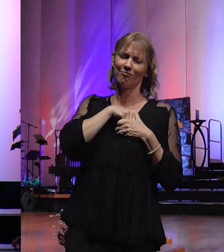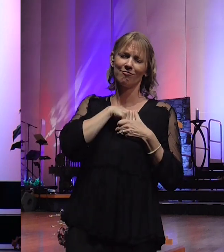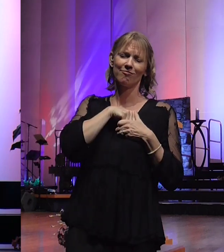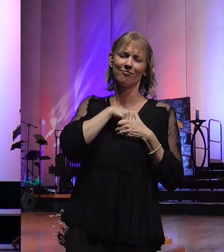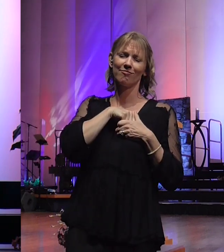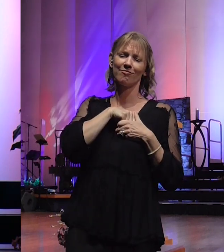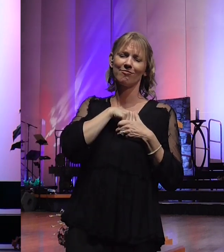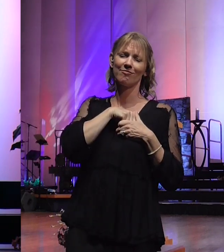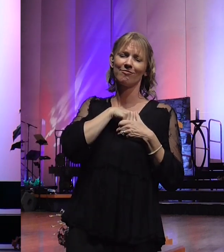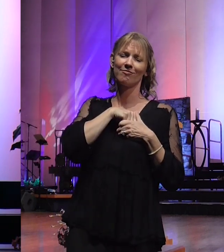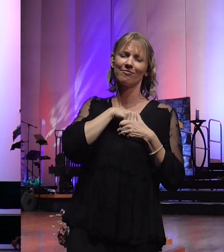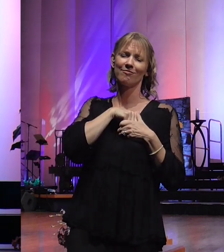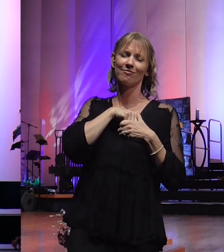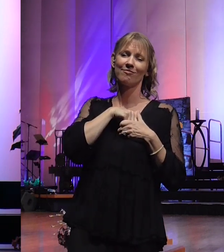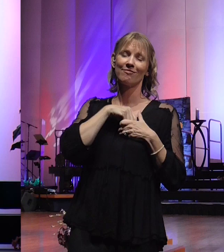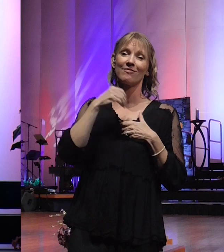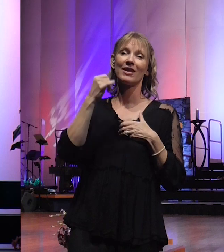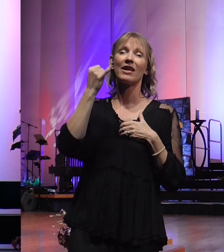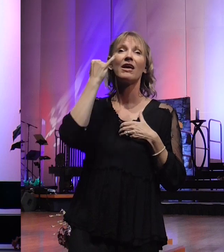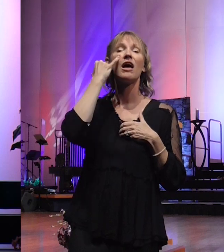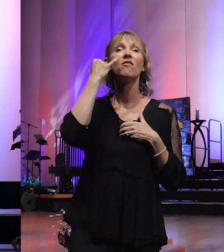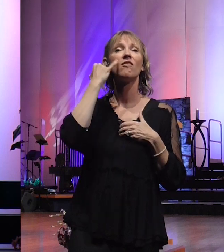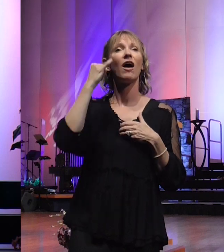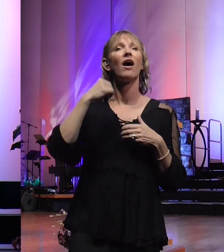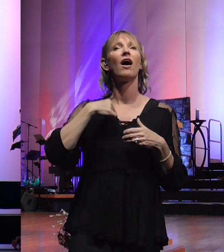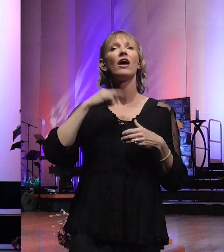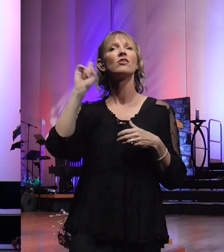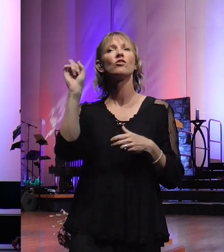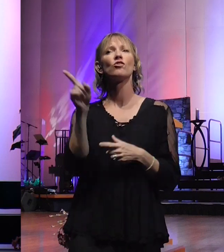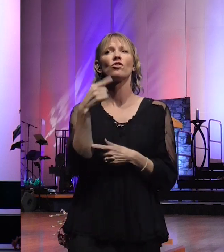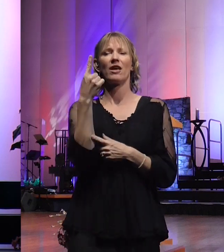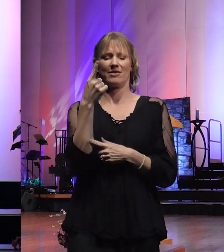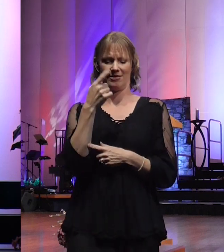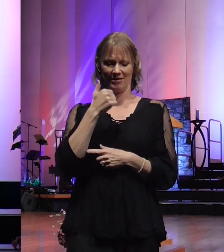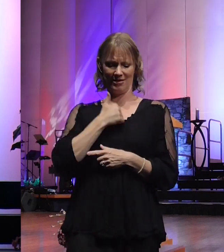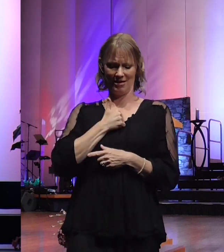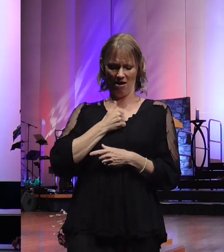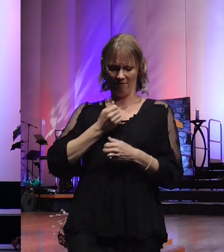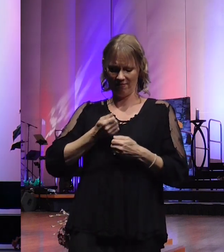If I only give myself to you.